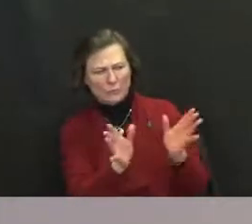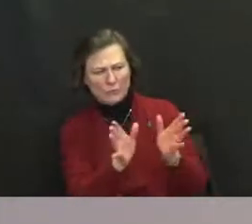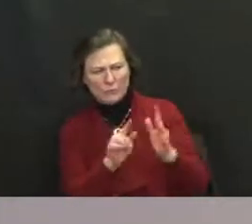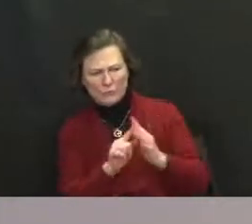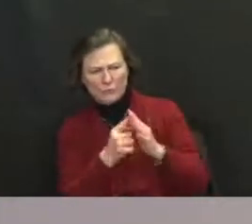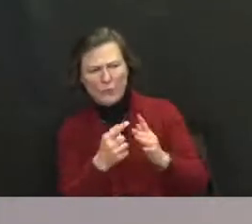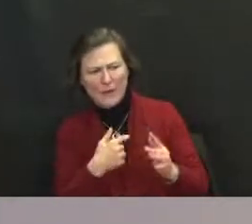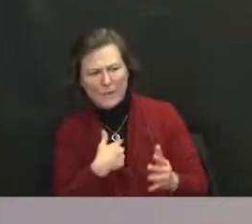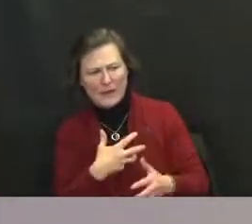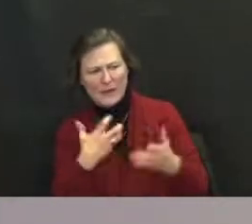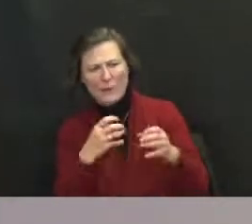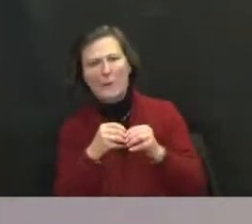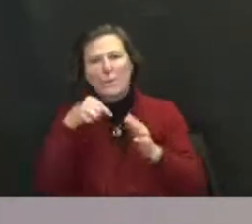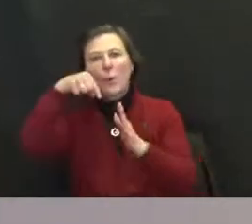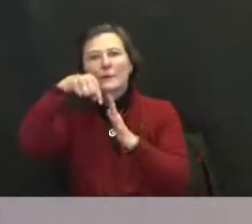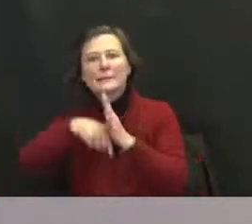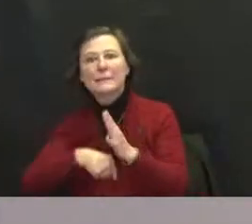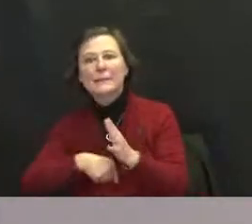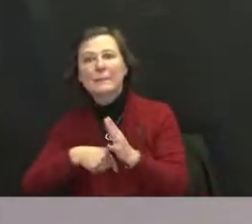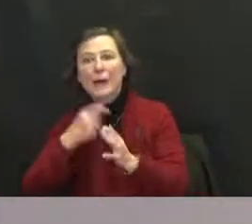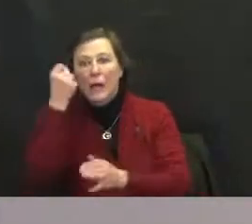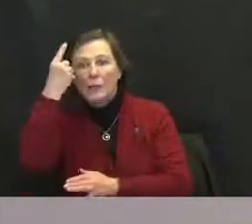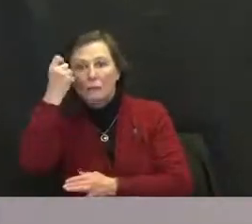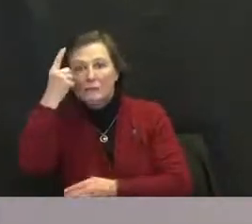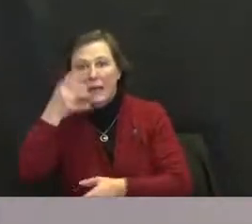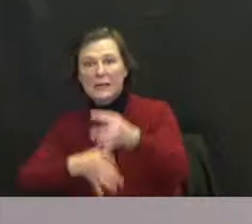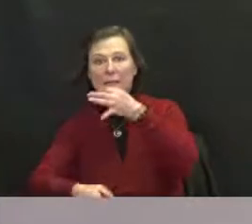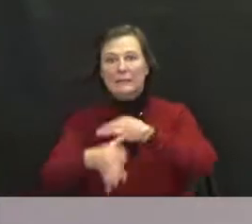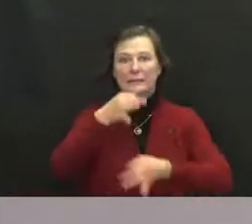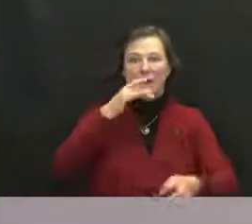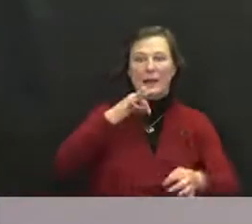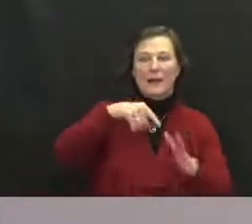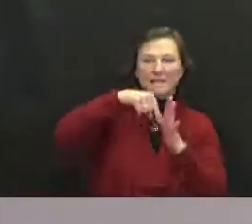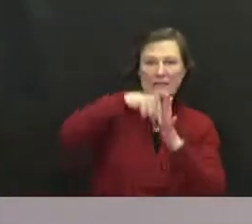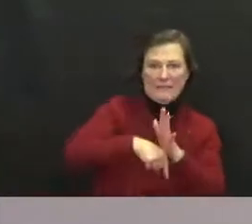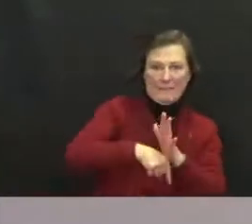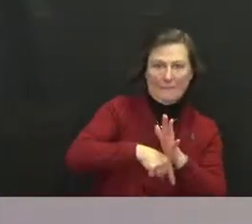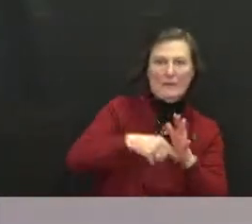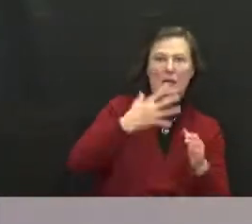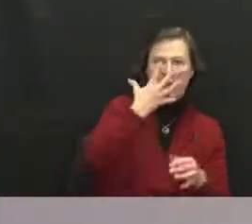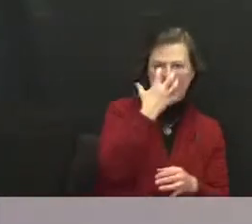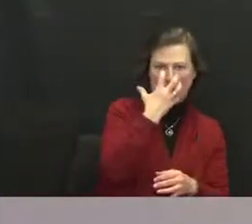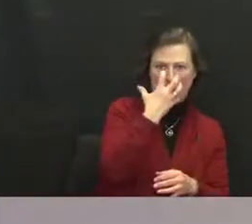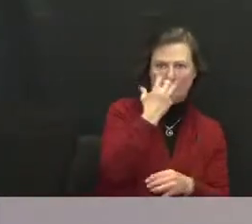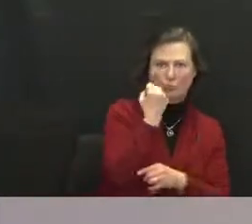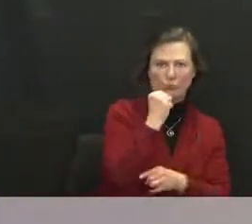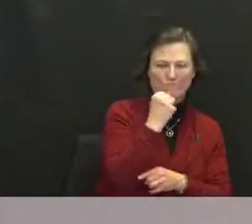of deeper anger and resentment. That's true.